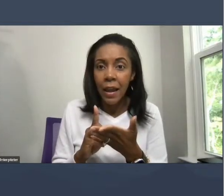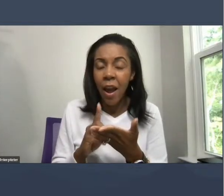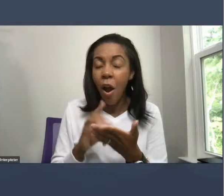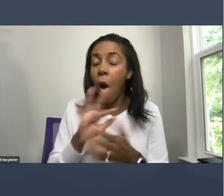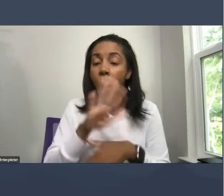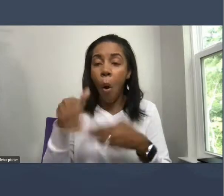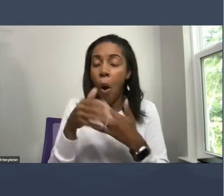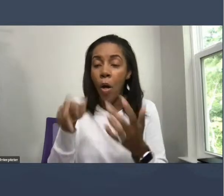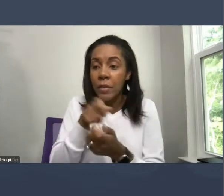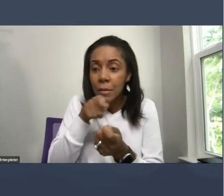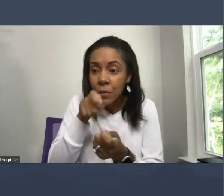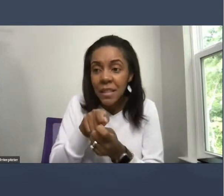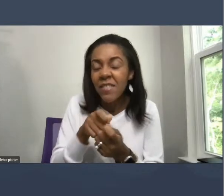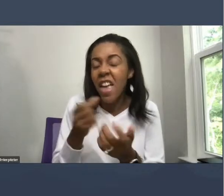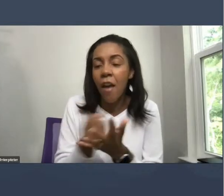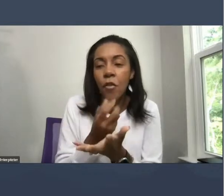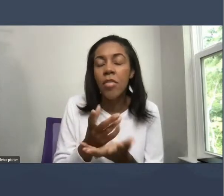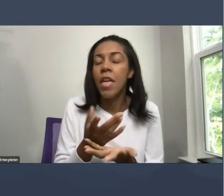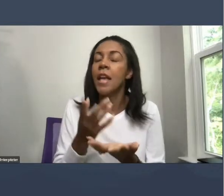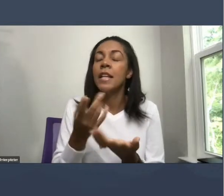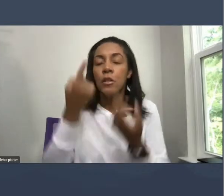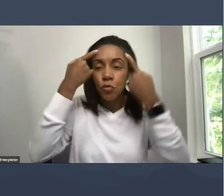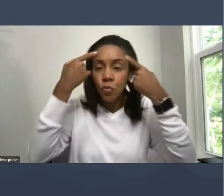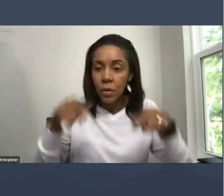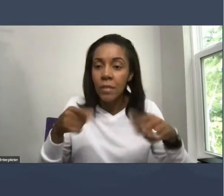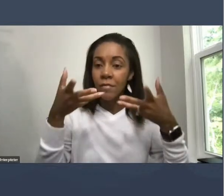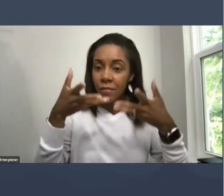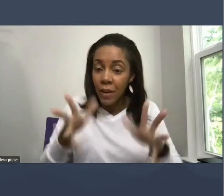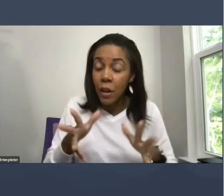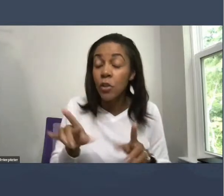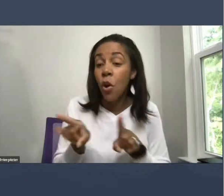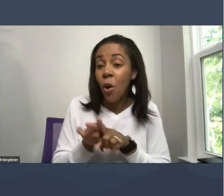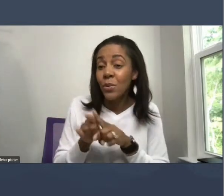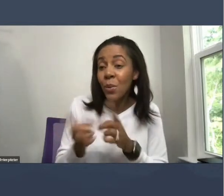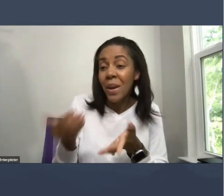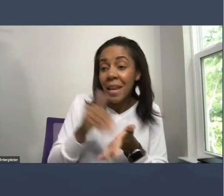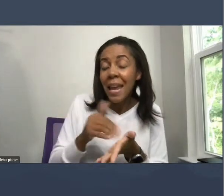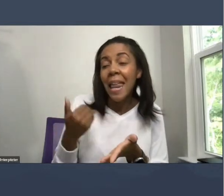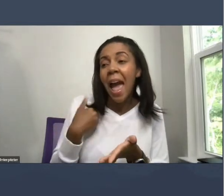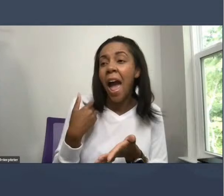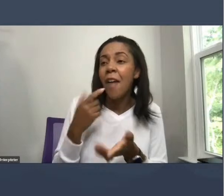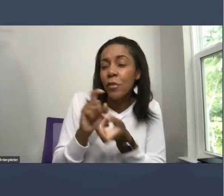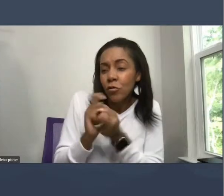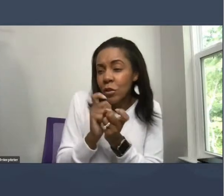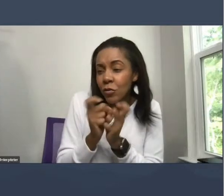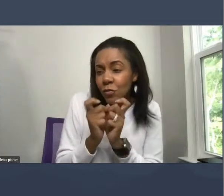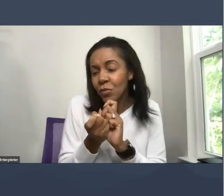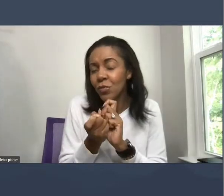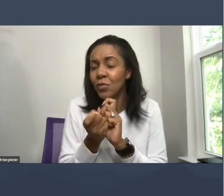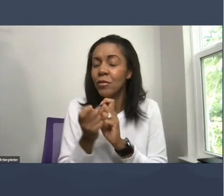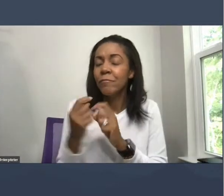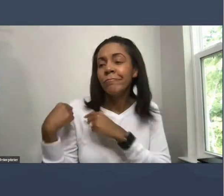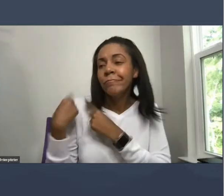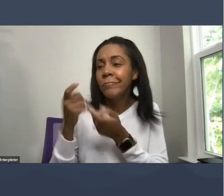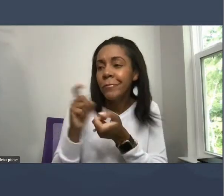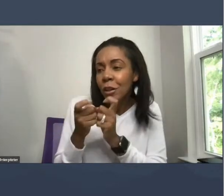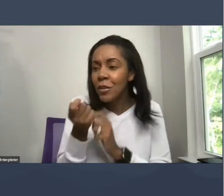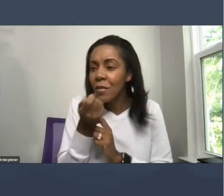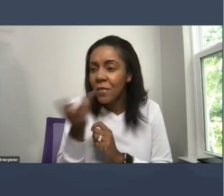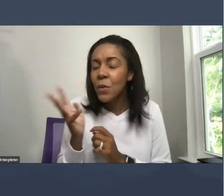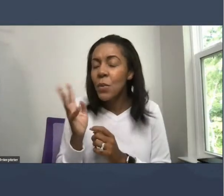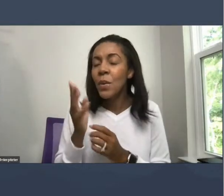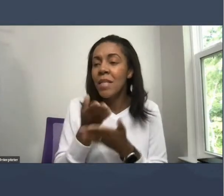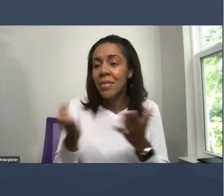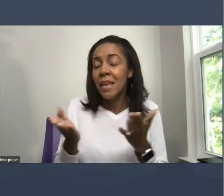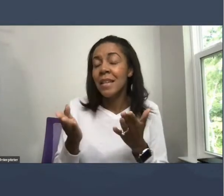specifications of the mediation agreement. And then there have been, again, tweaks along the way that were responsive to the